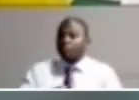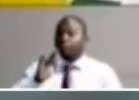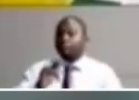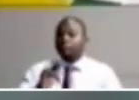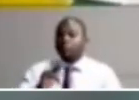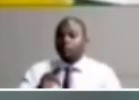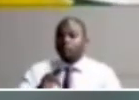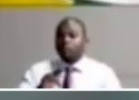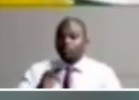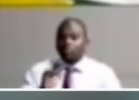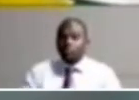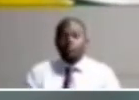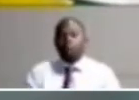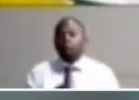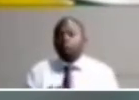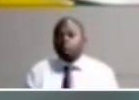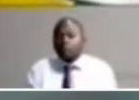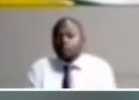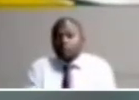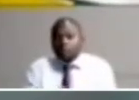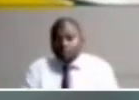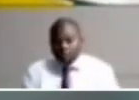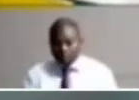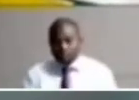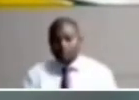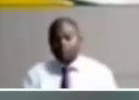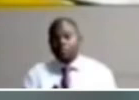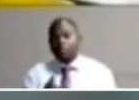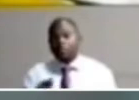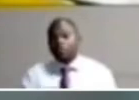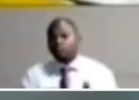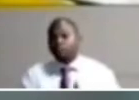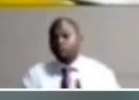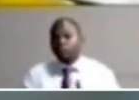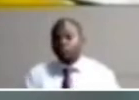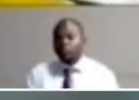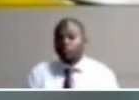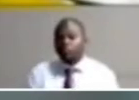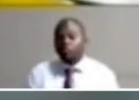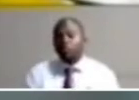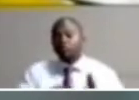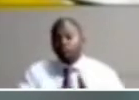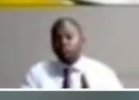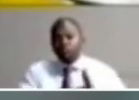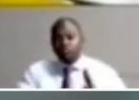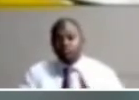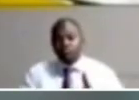when many may have not taken heed.